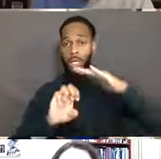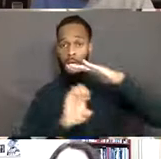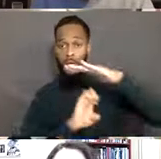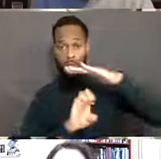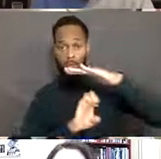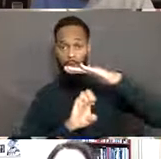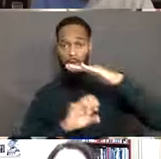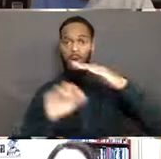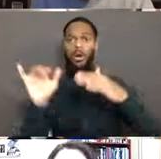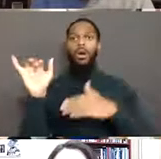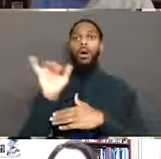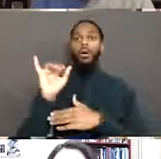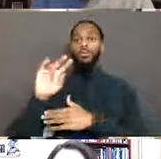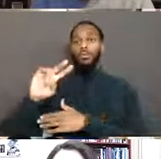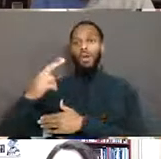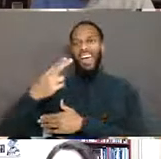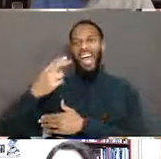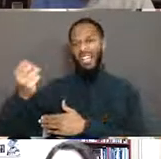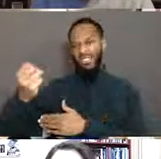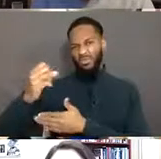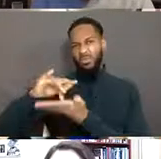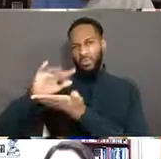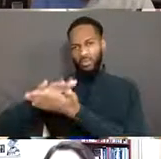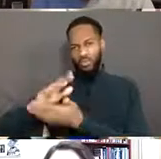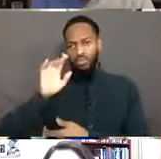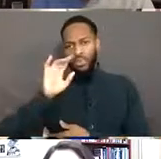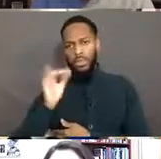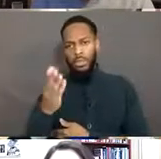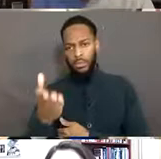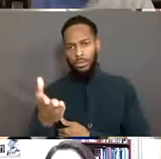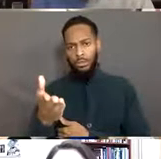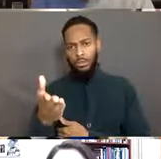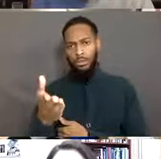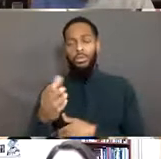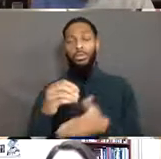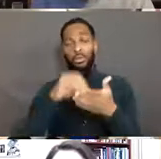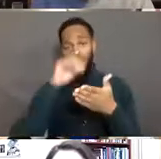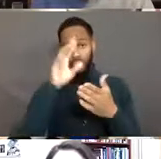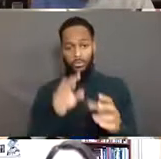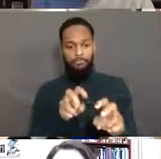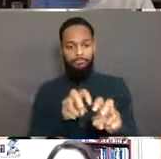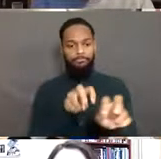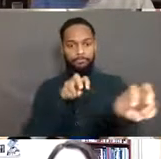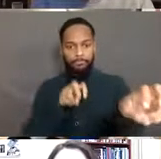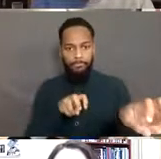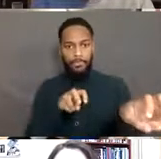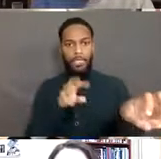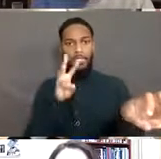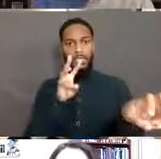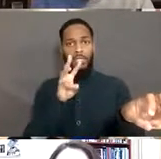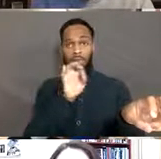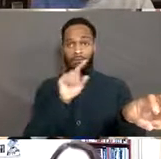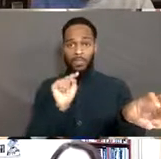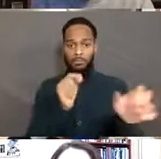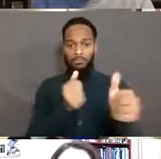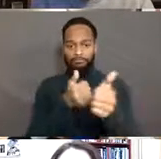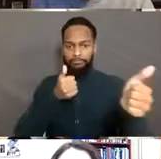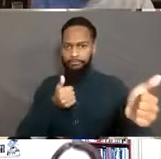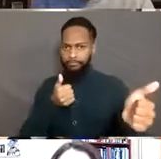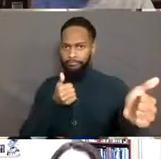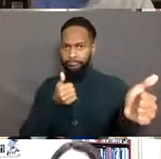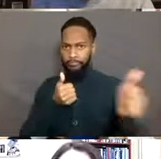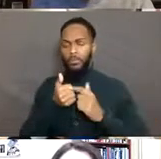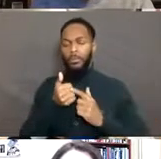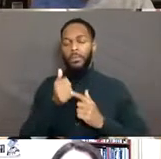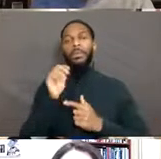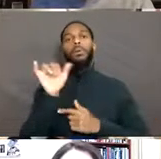and also secondary. You'll see students facing the same direction, 6 feet apart, but most importantly, really emphasizing the